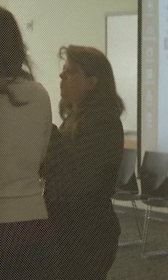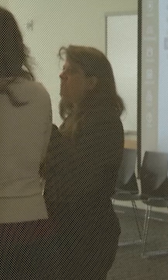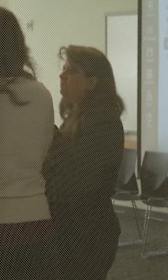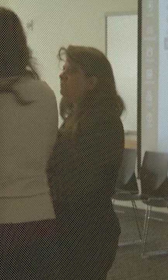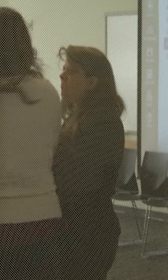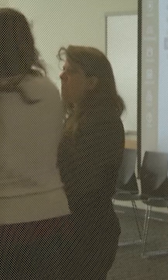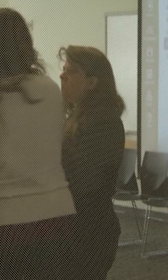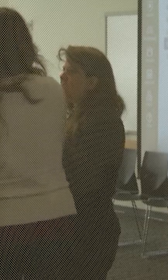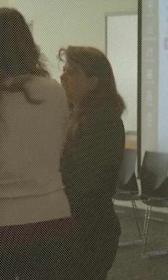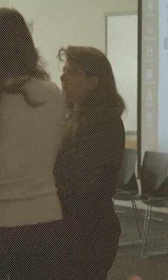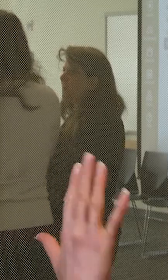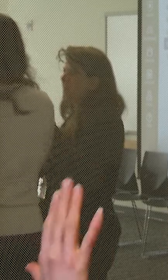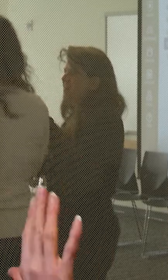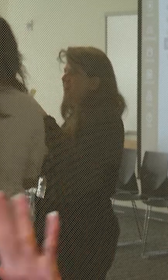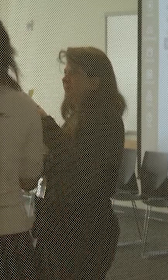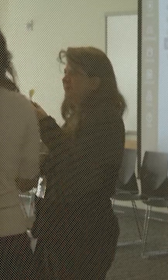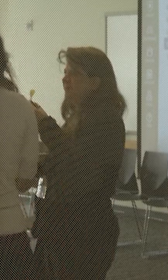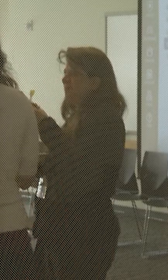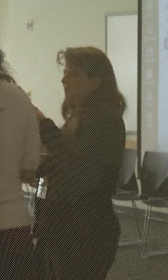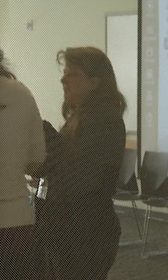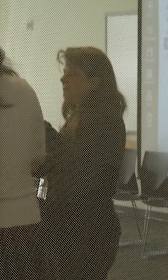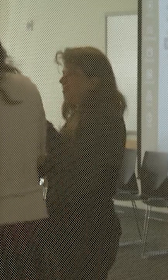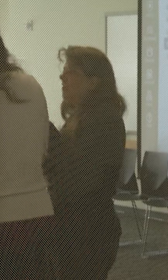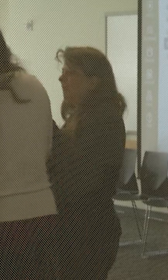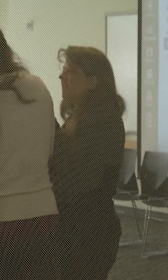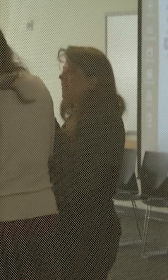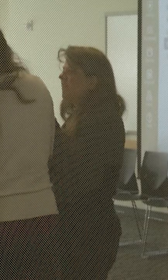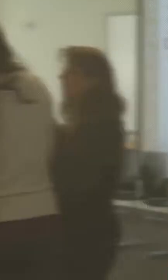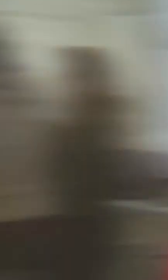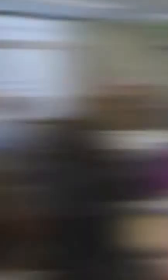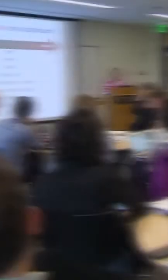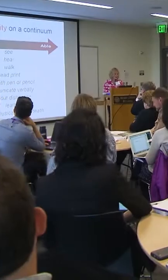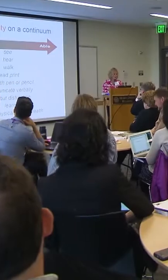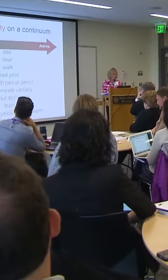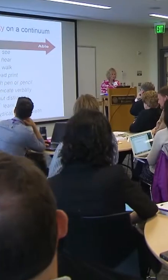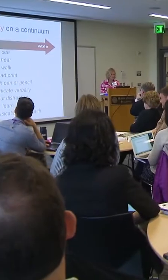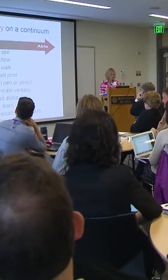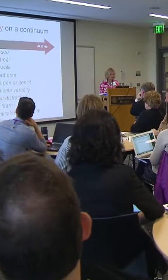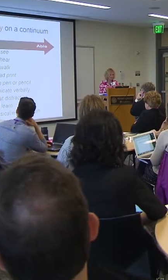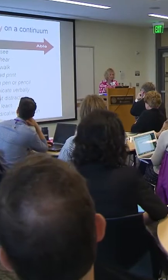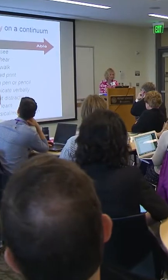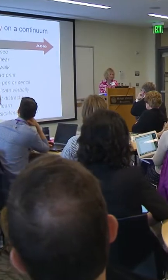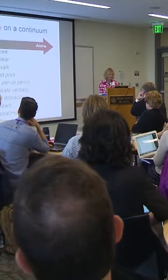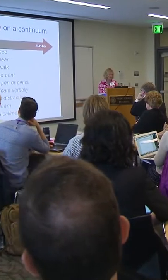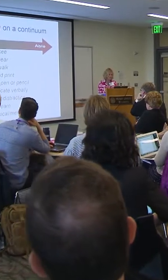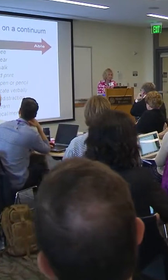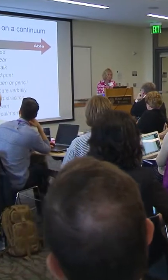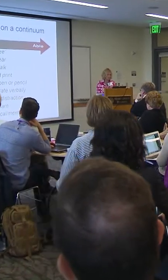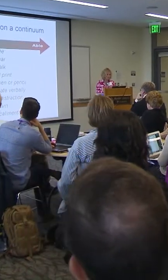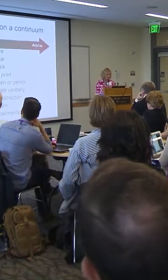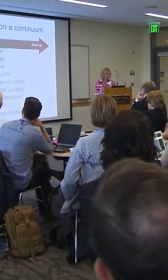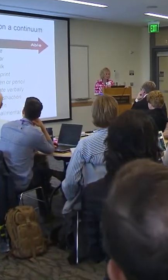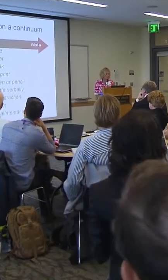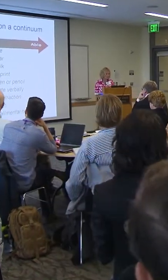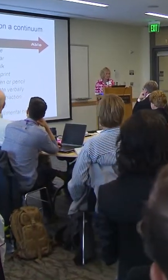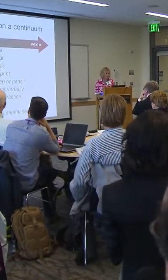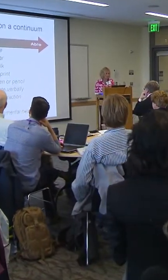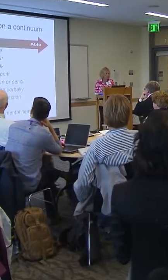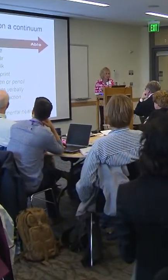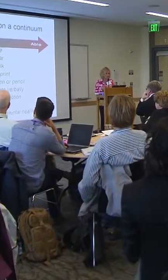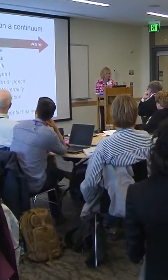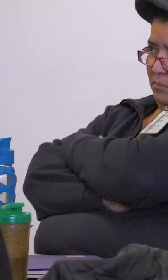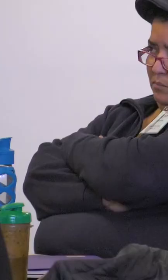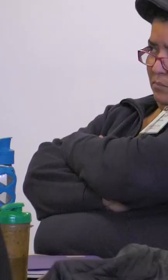want to do it together, and we have central resources to help us do that. Annual capacity building institutes on the